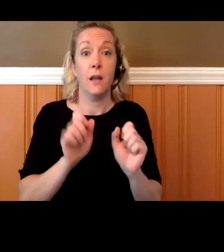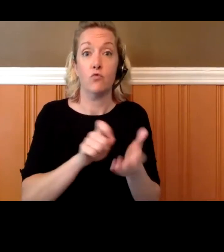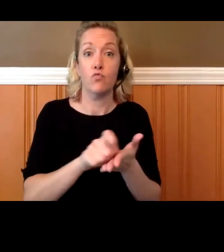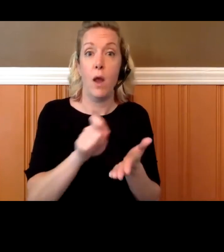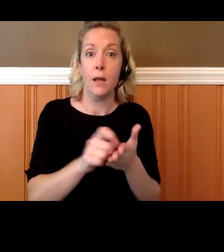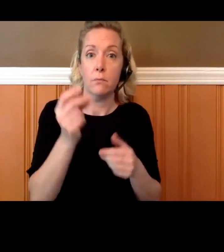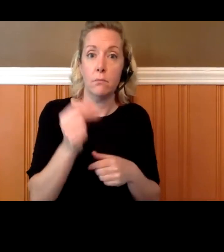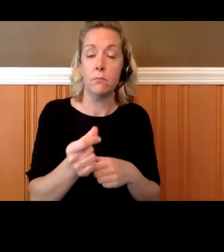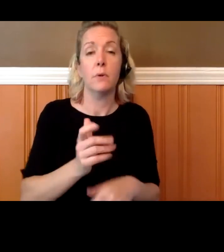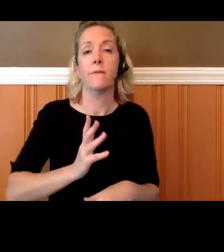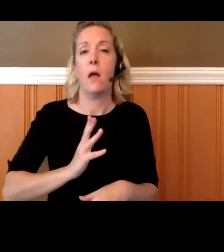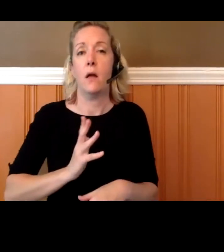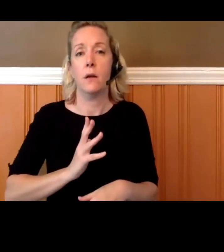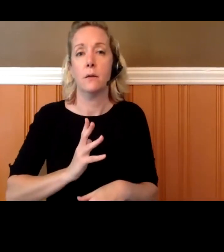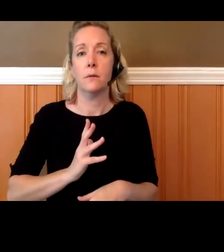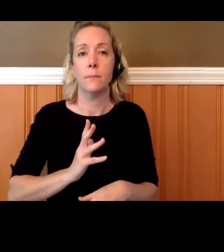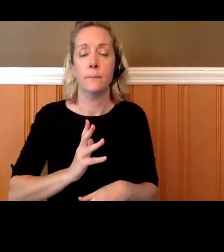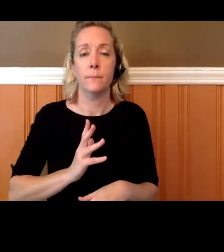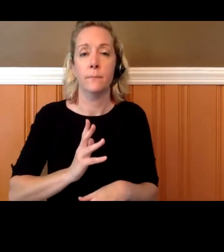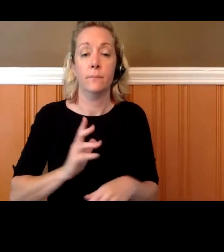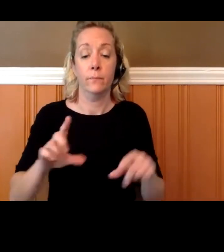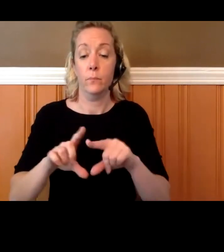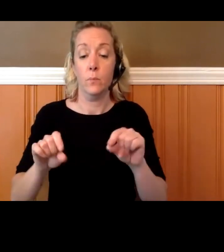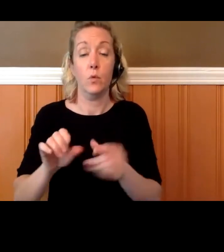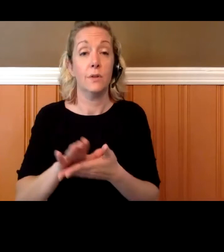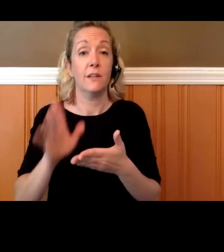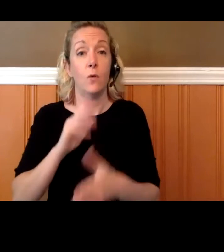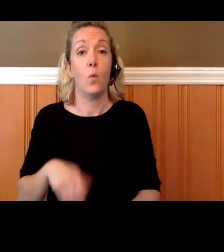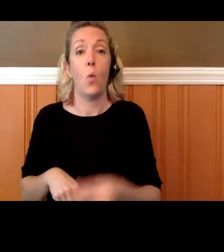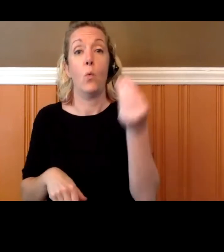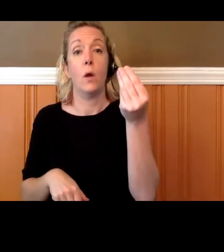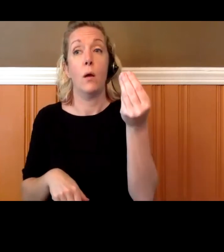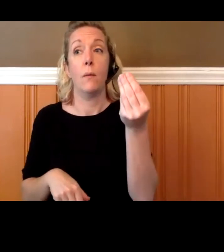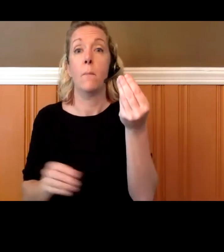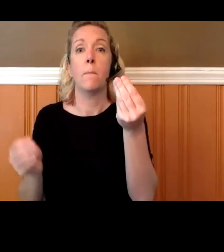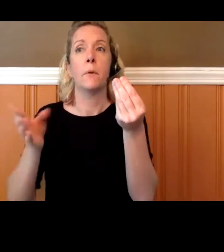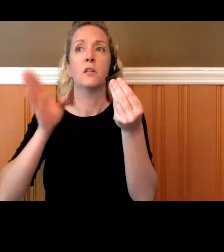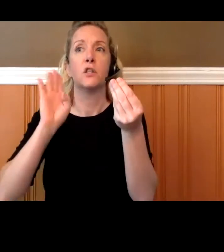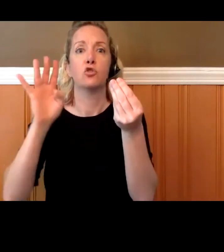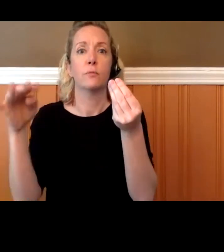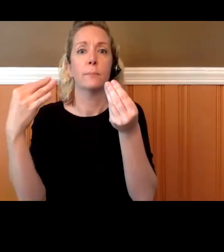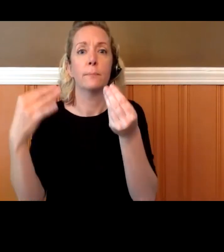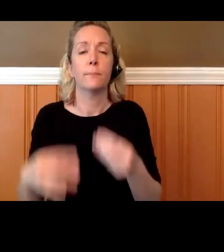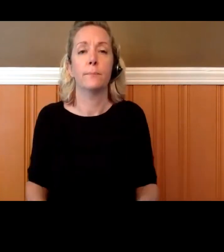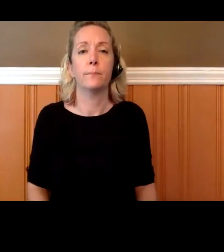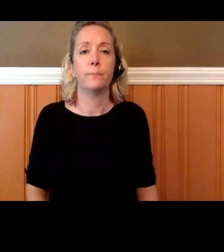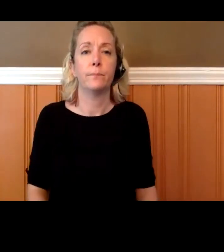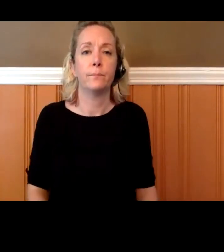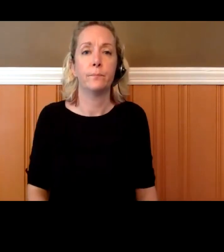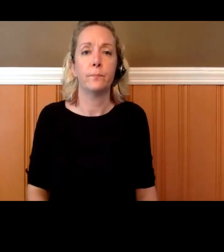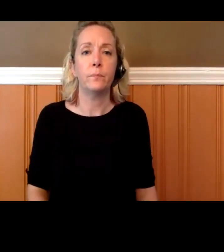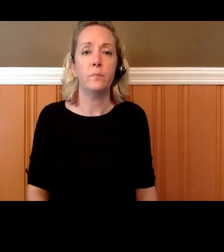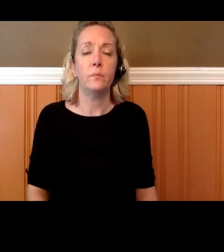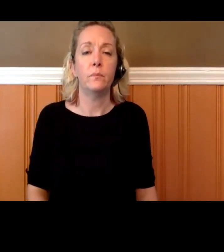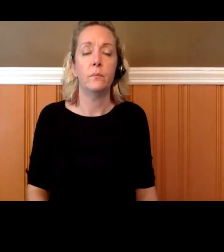But having something you can hold up to get people's attention is more helpful. Donna? Yeah. There's also